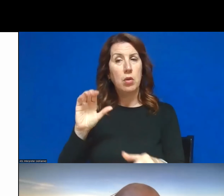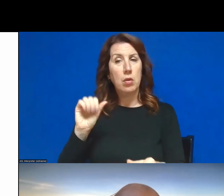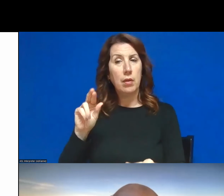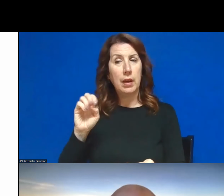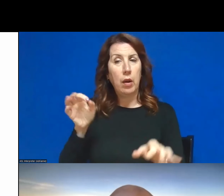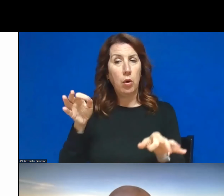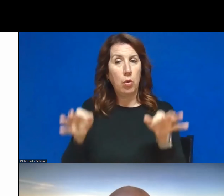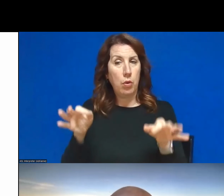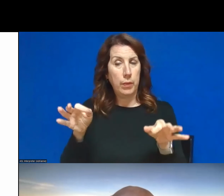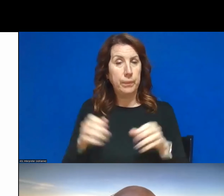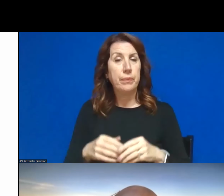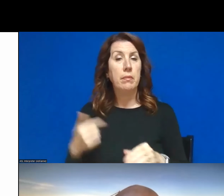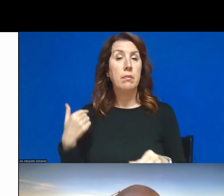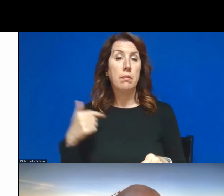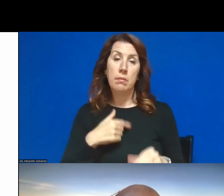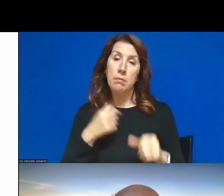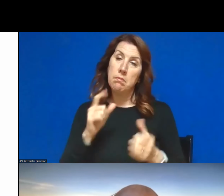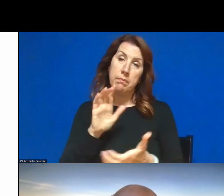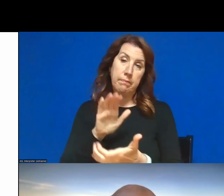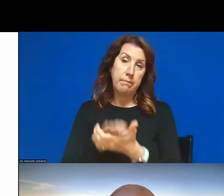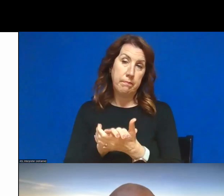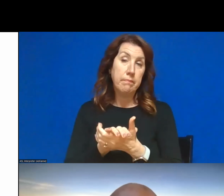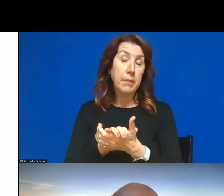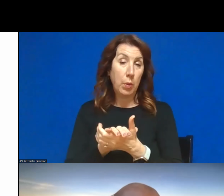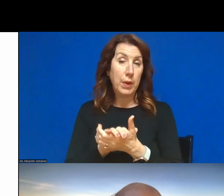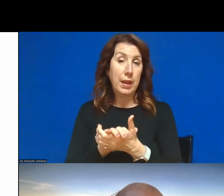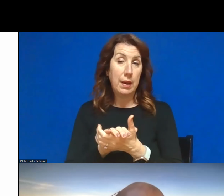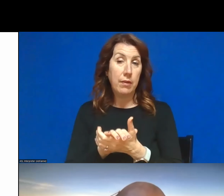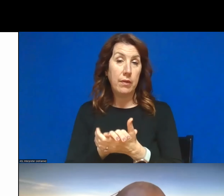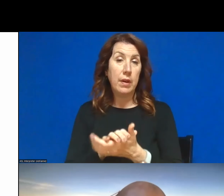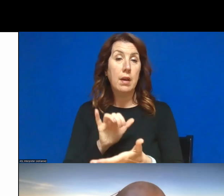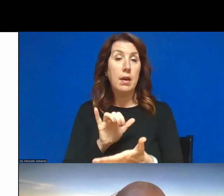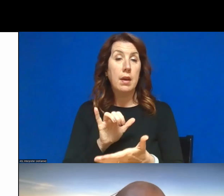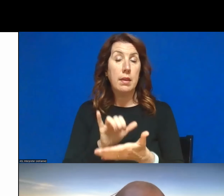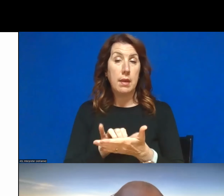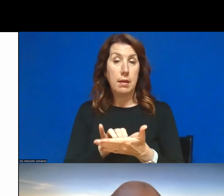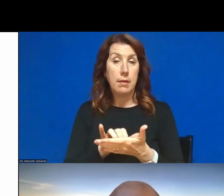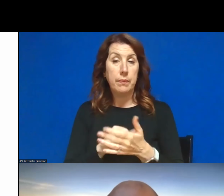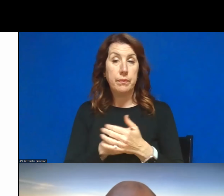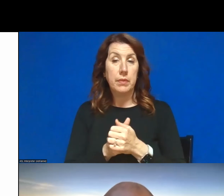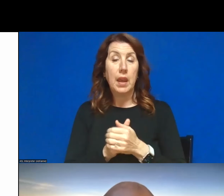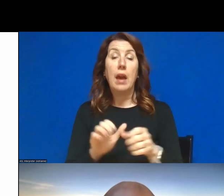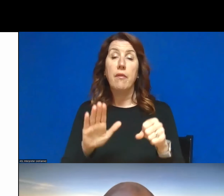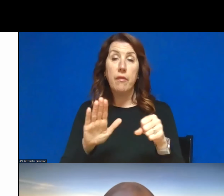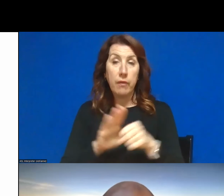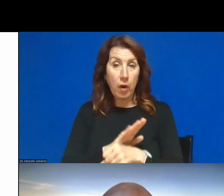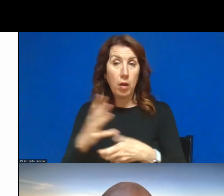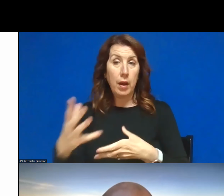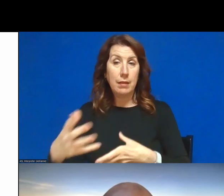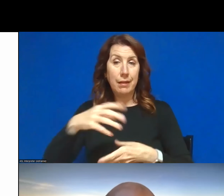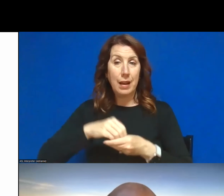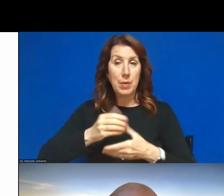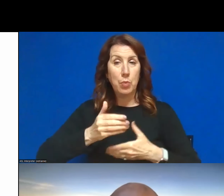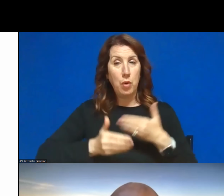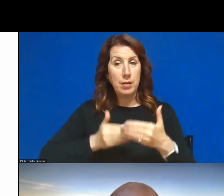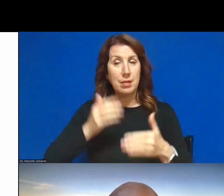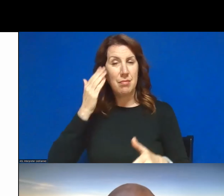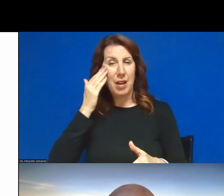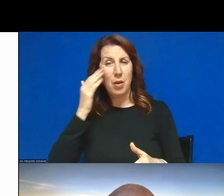And ultimately, we believe at Disability Rights California that a full engagement process, I know Corinne mentioned